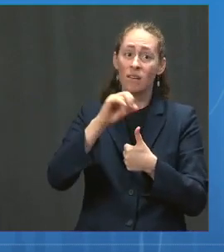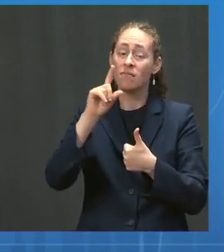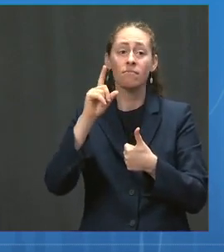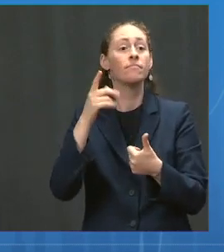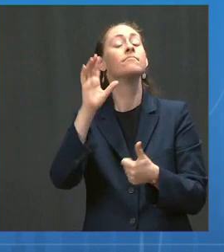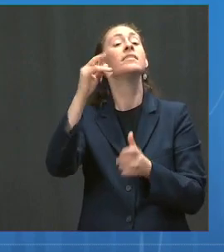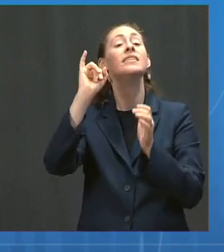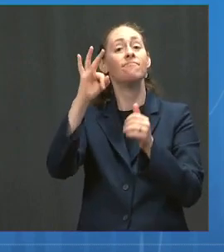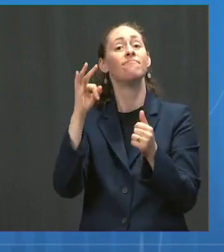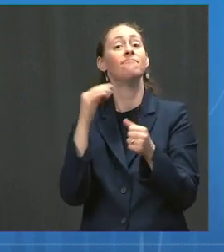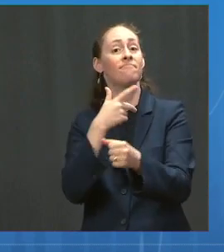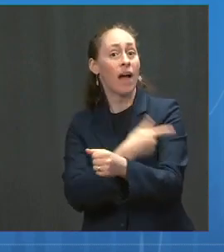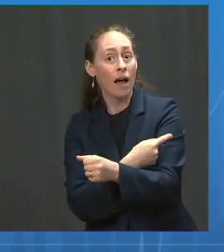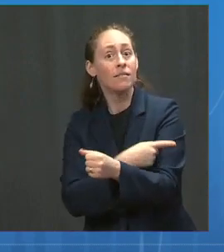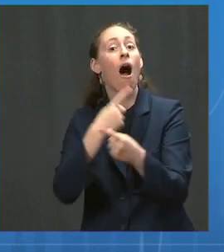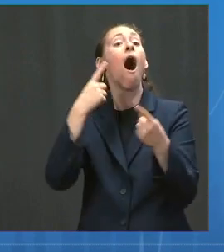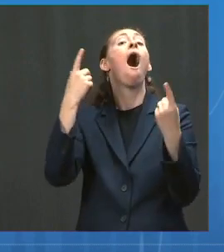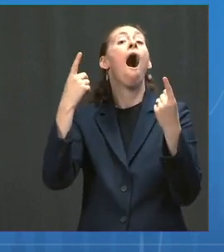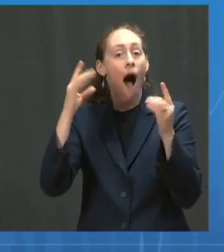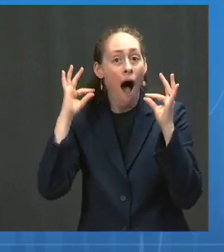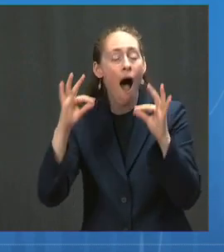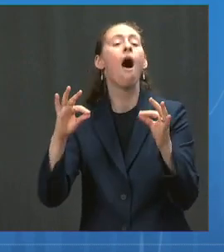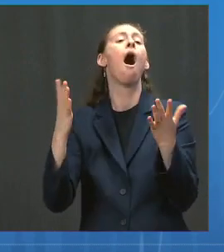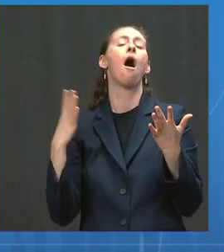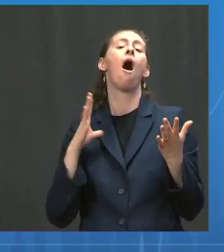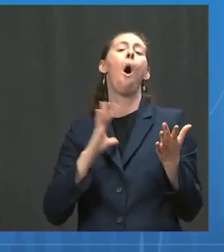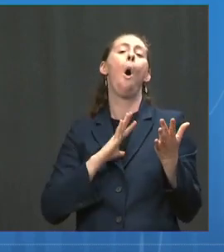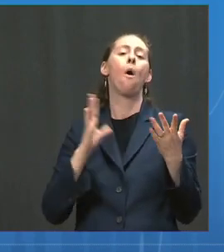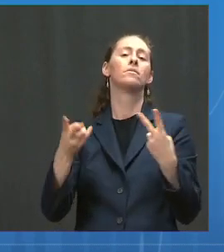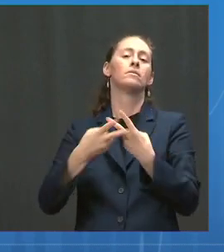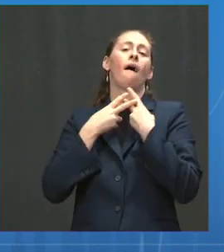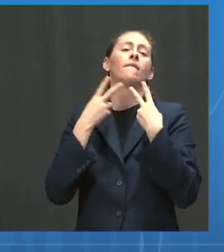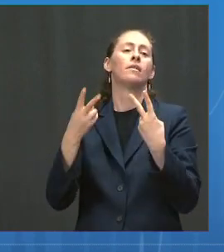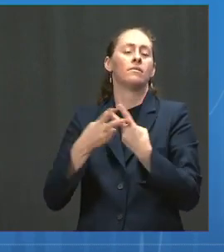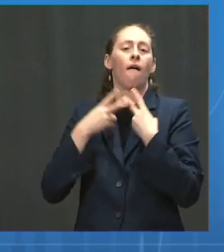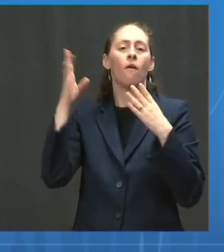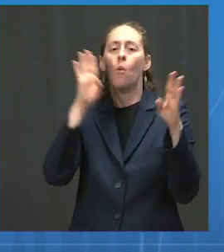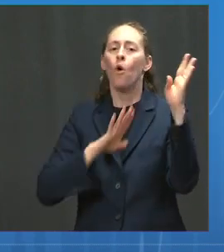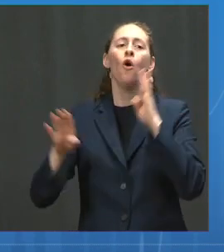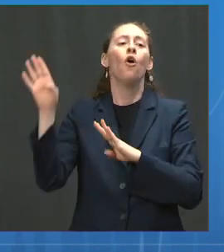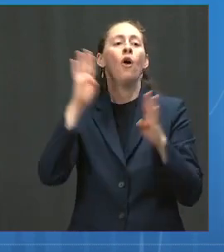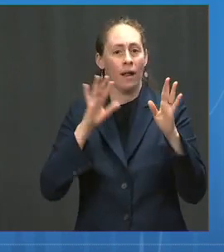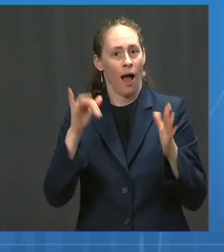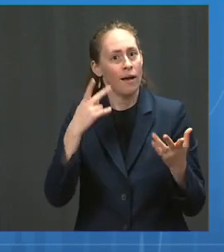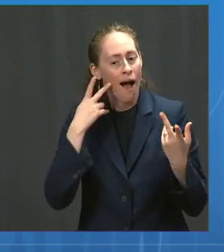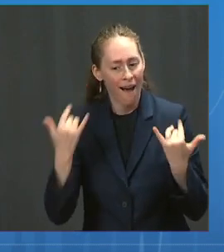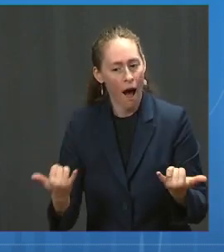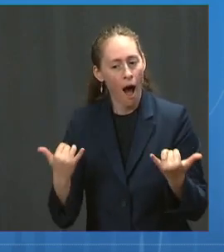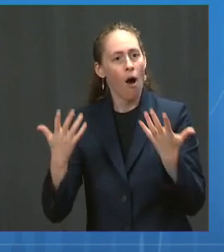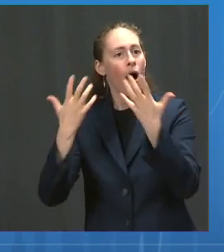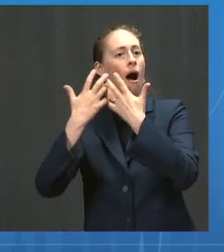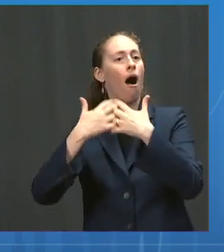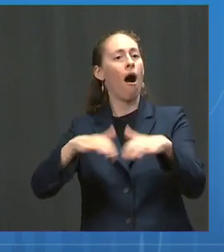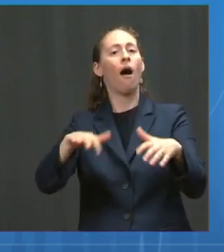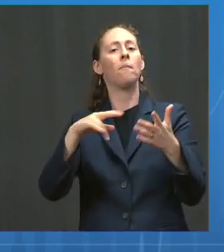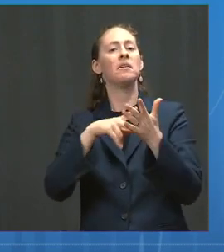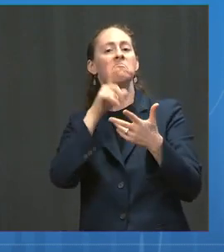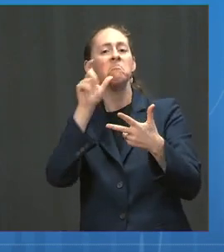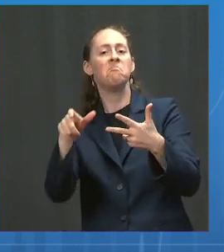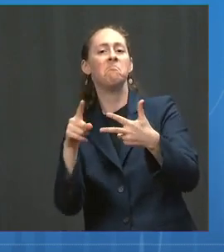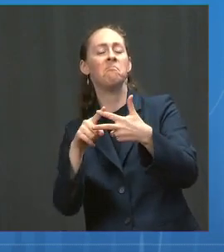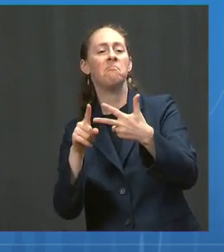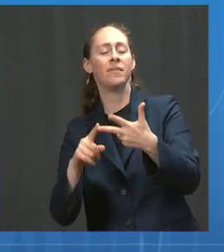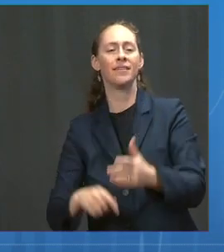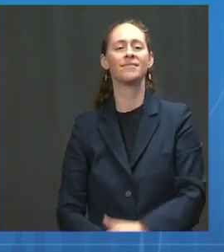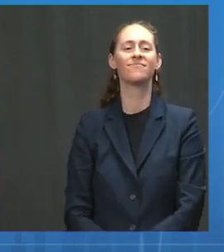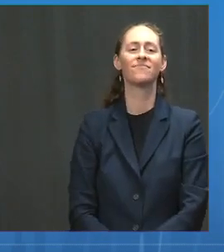work, you saved a lot of time. And that's exactly what happened. In addition, we had the clinical trial sites